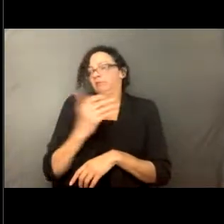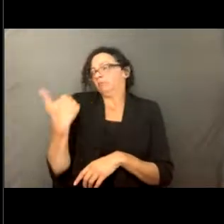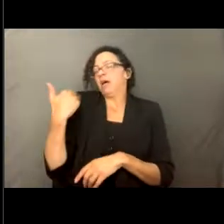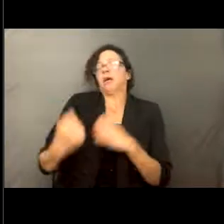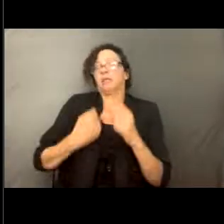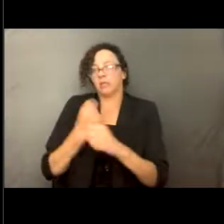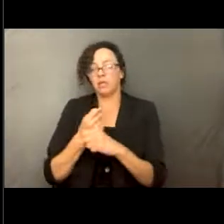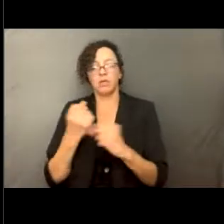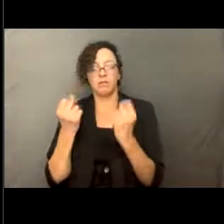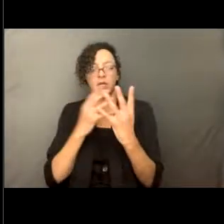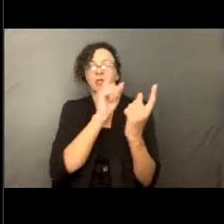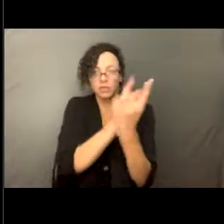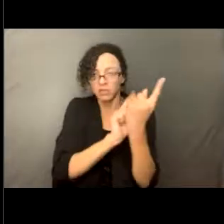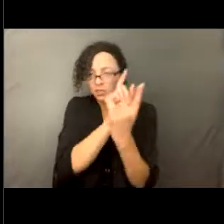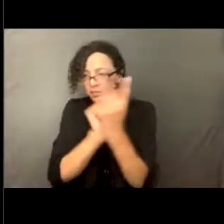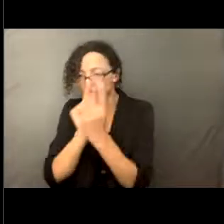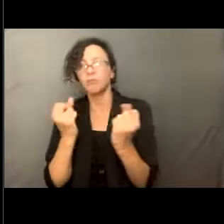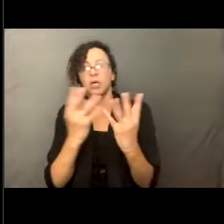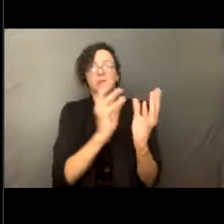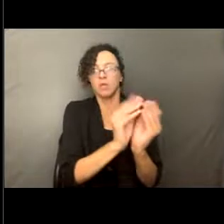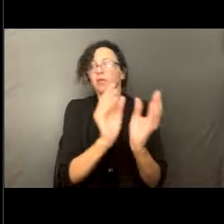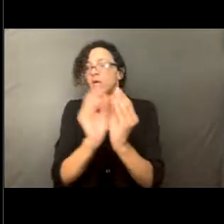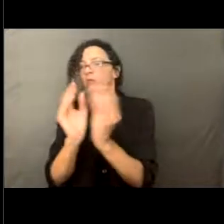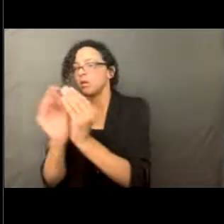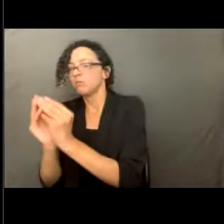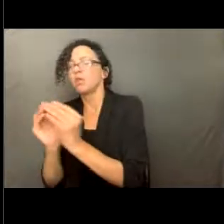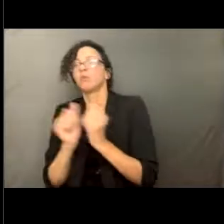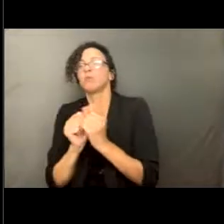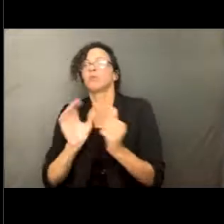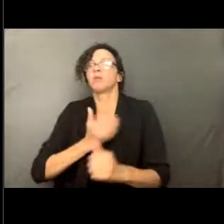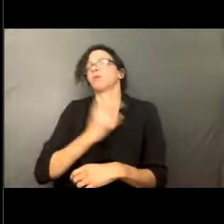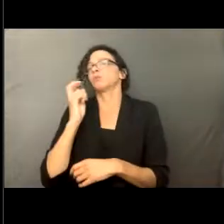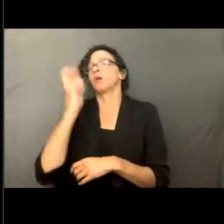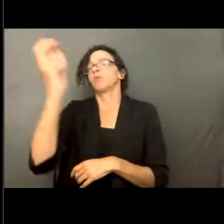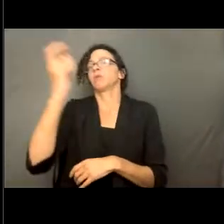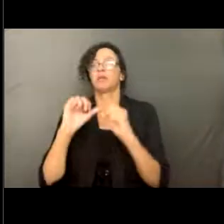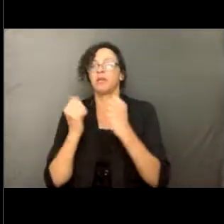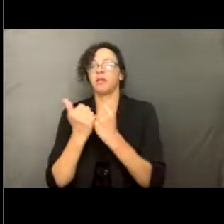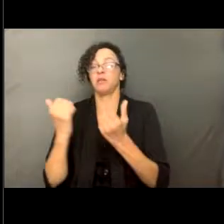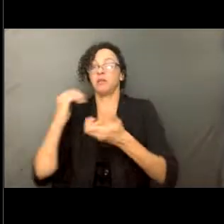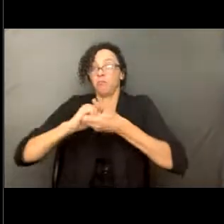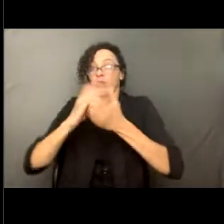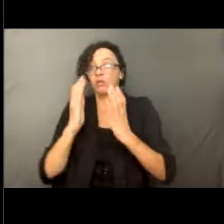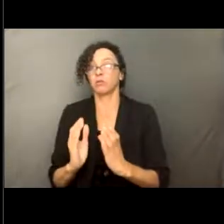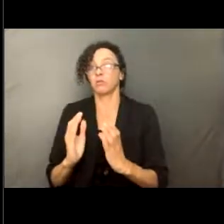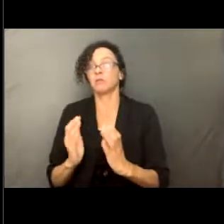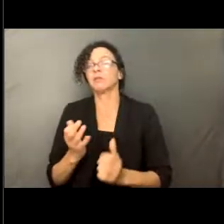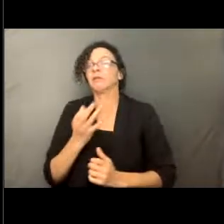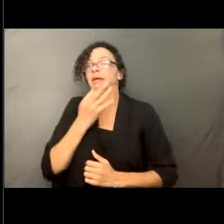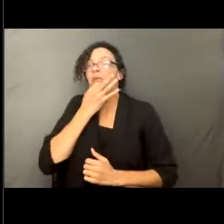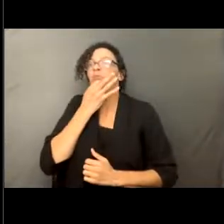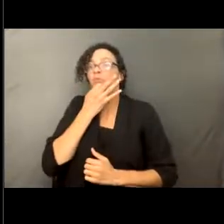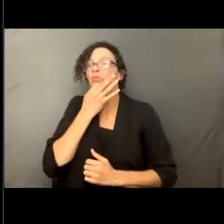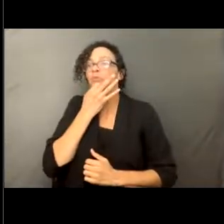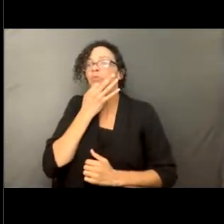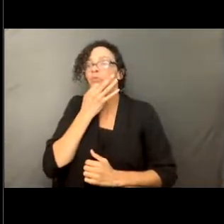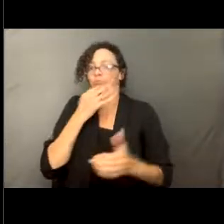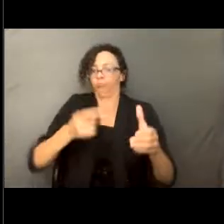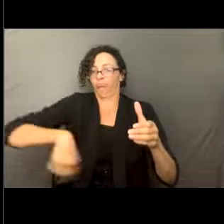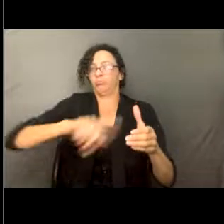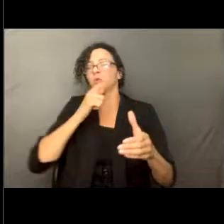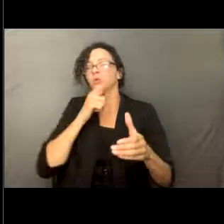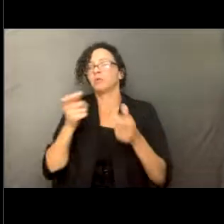one-on-one and one-on-many meetings with transportation agency partners, experts who have dealt with the